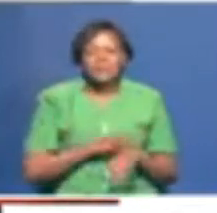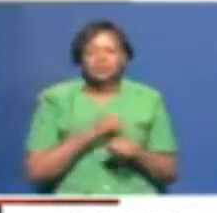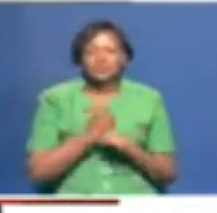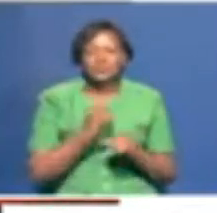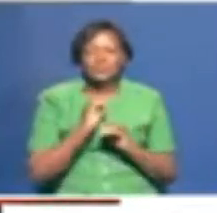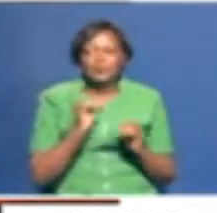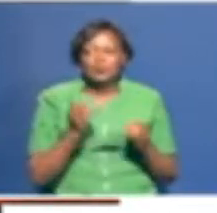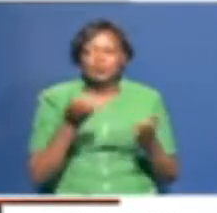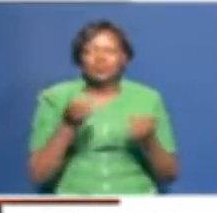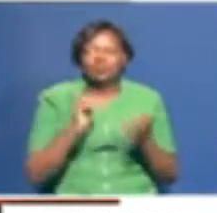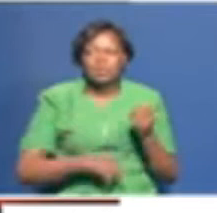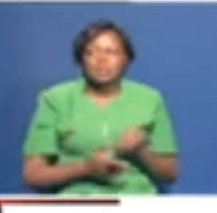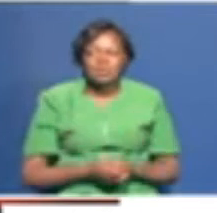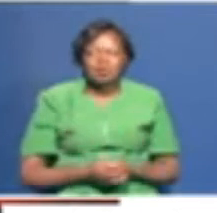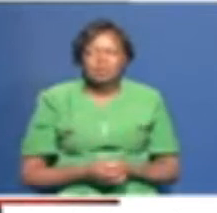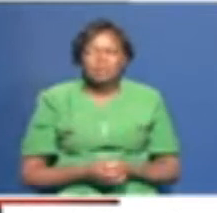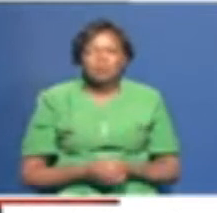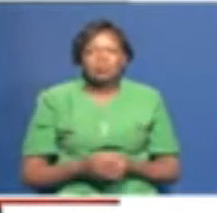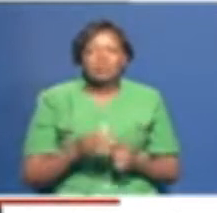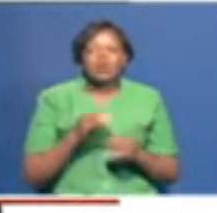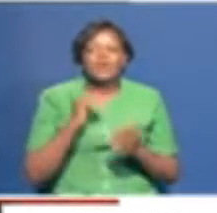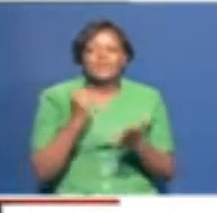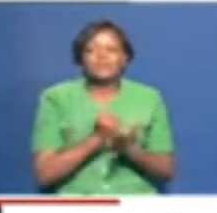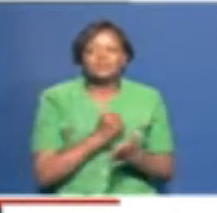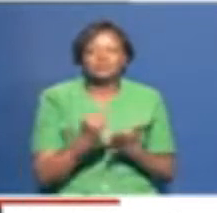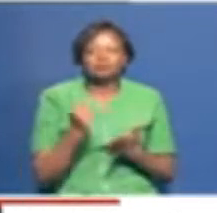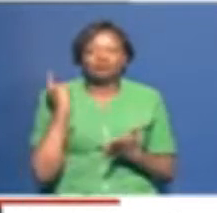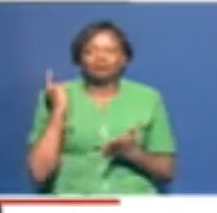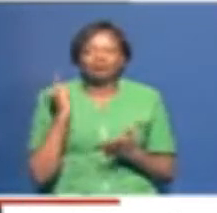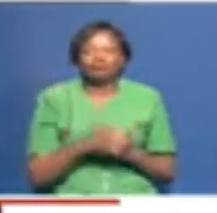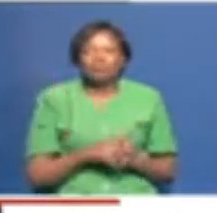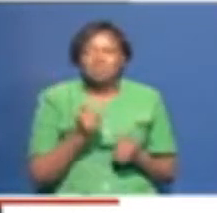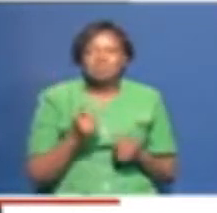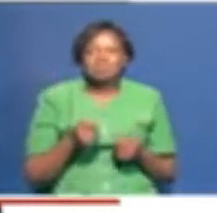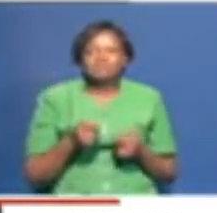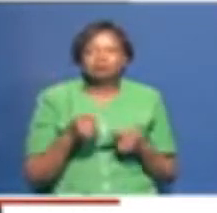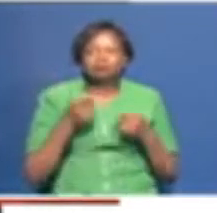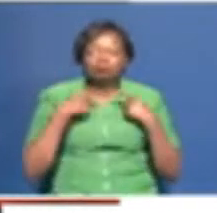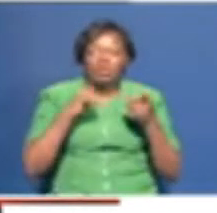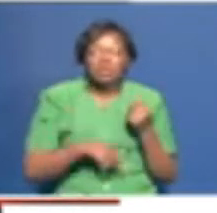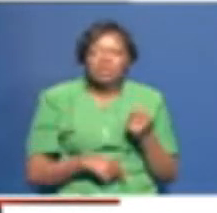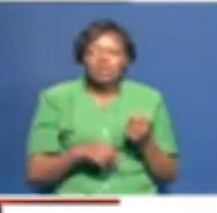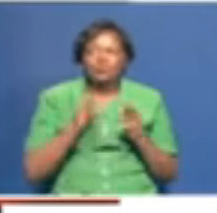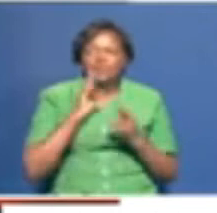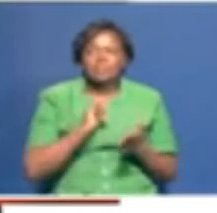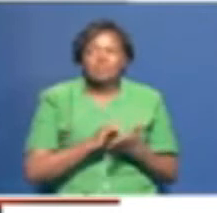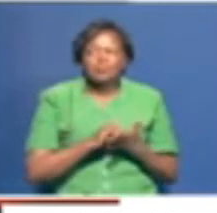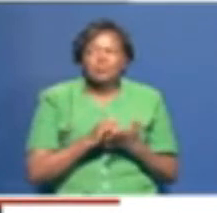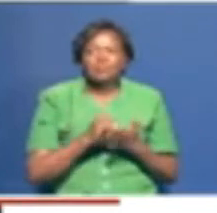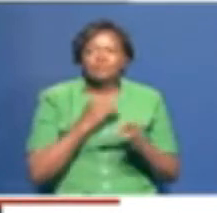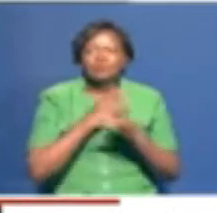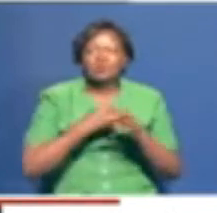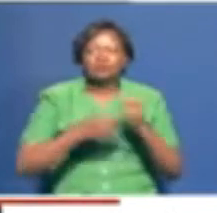All you need perhaps is a Zimbabwean passport. Fred broke the news. Unconfirmed reports show that people